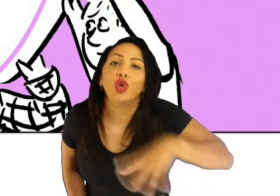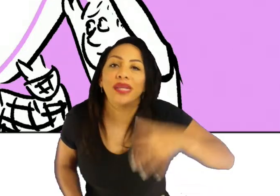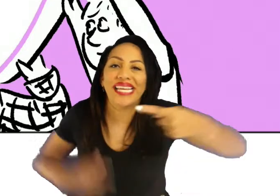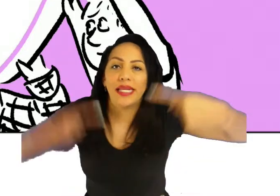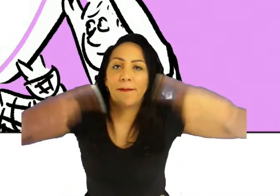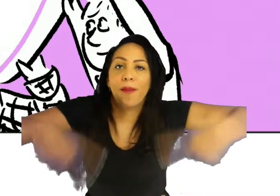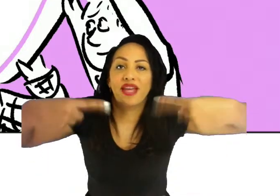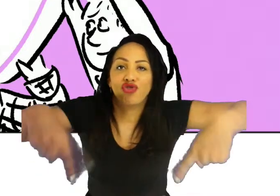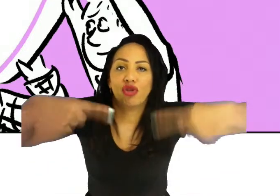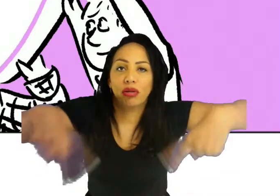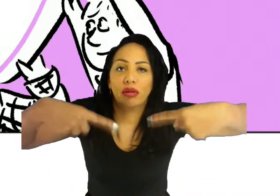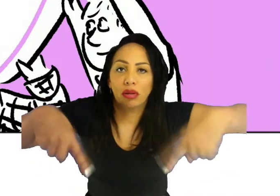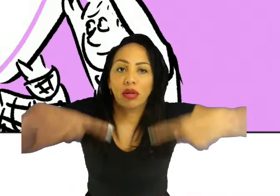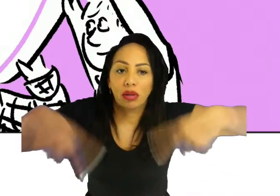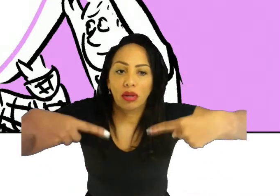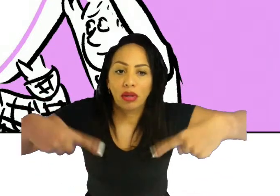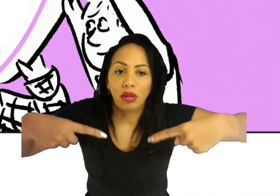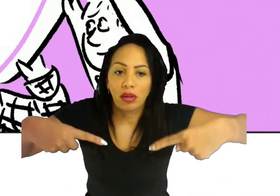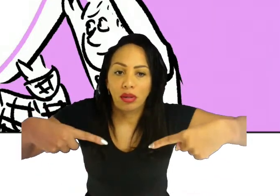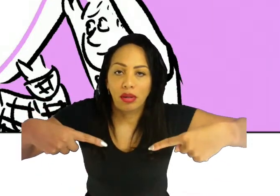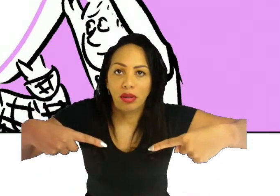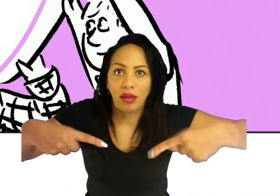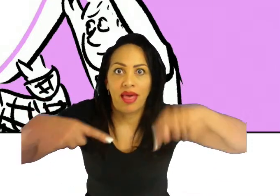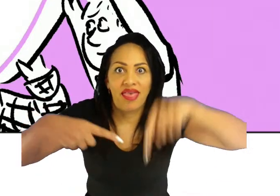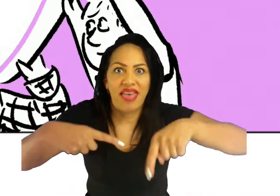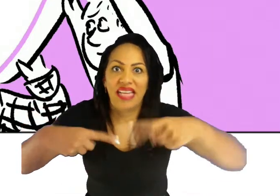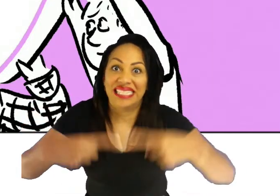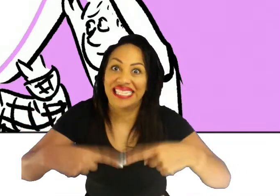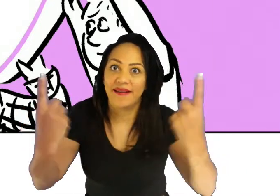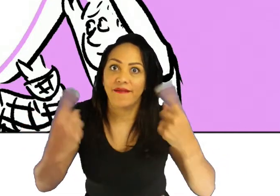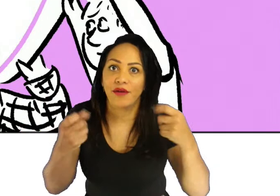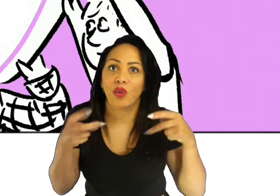is something different in itself.